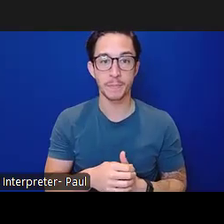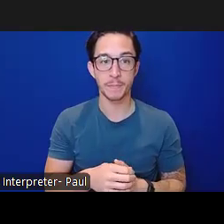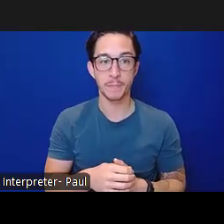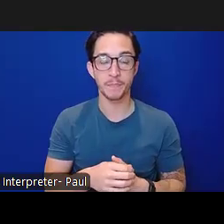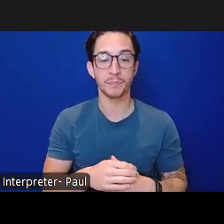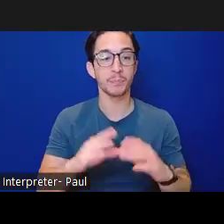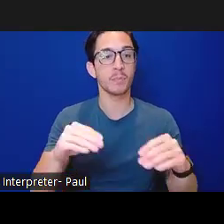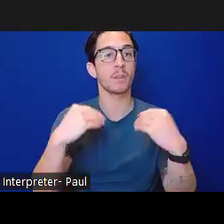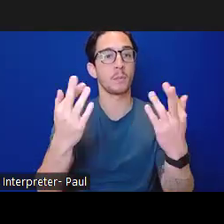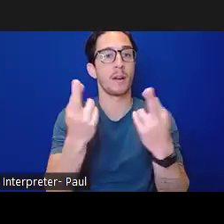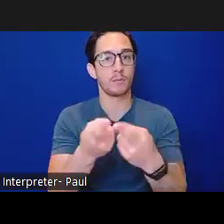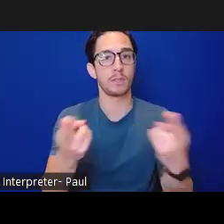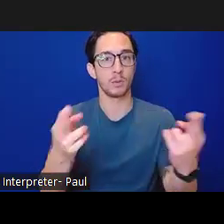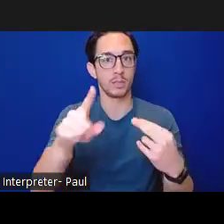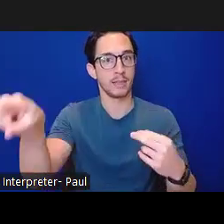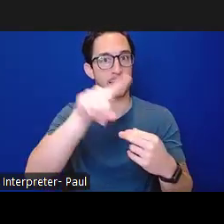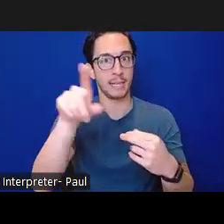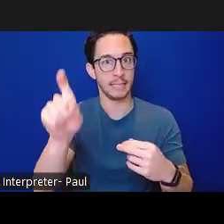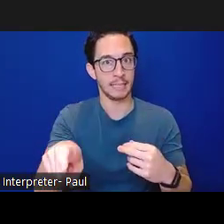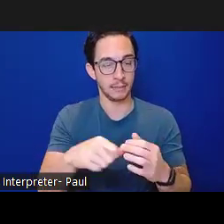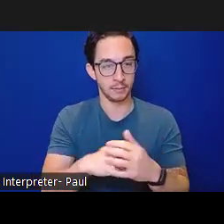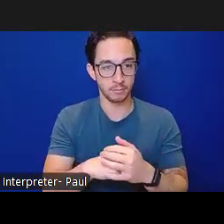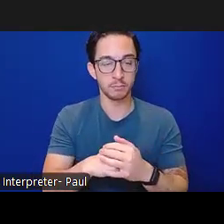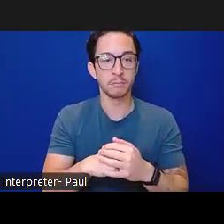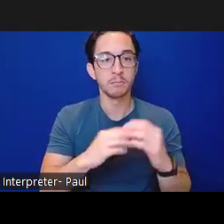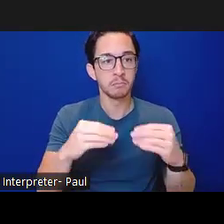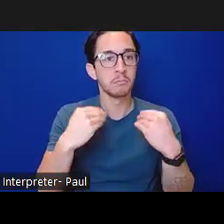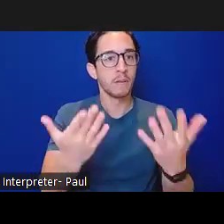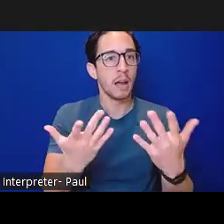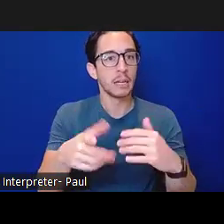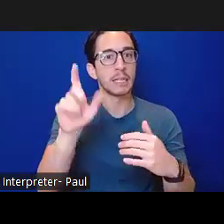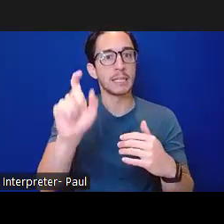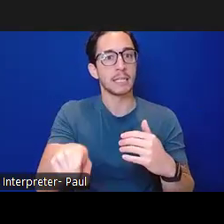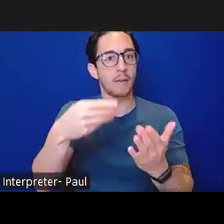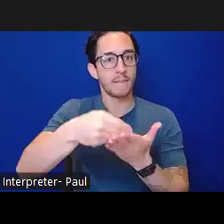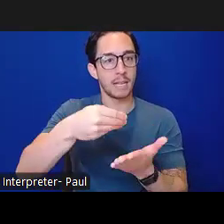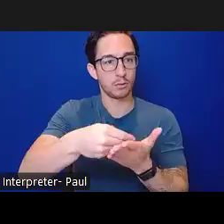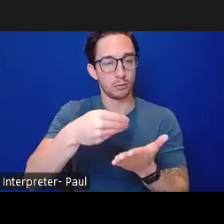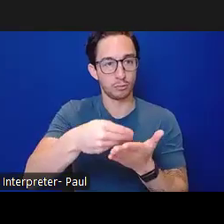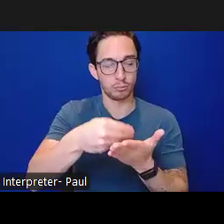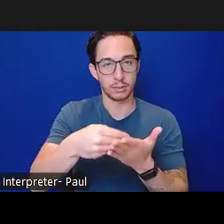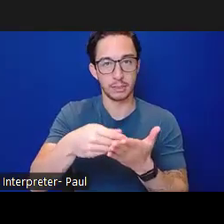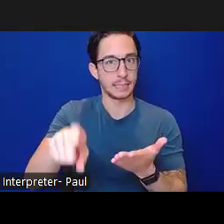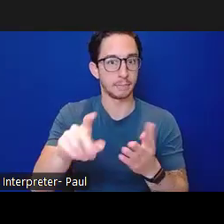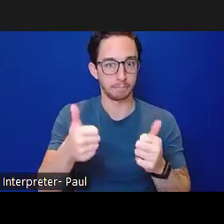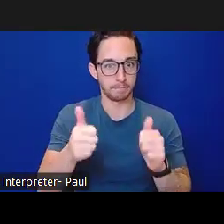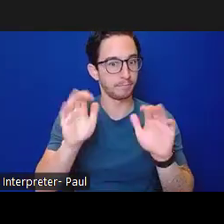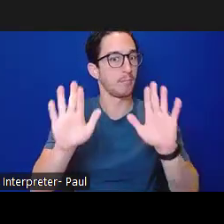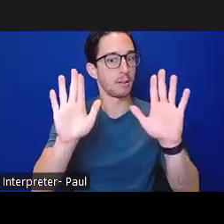provide the resources they need, and provide necessary financial needs. Awesome.